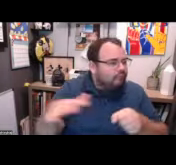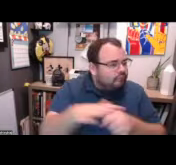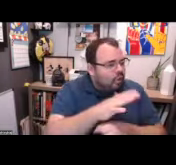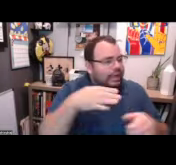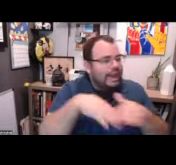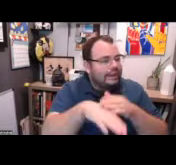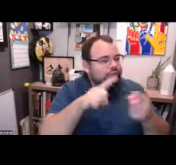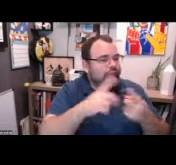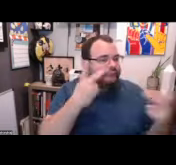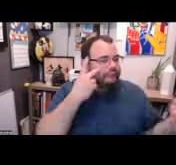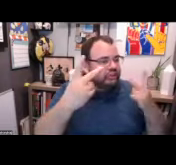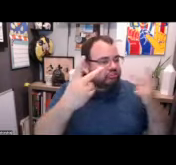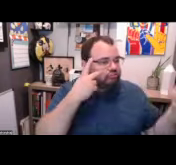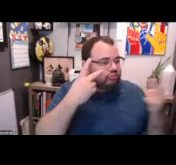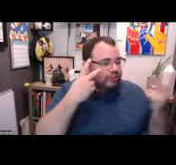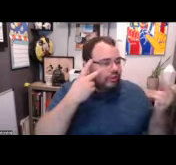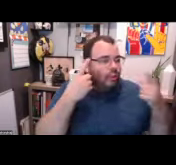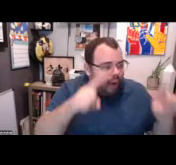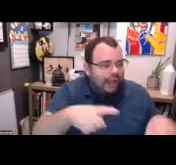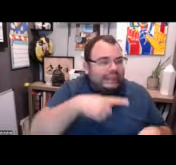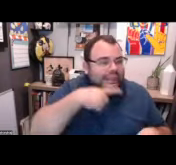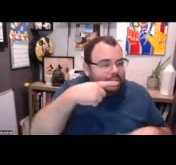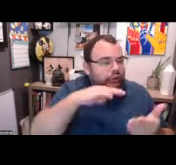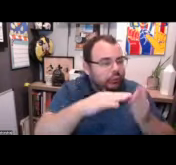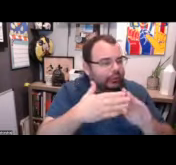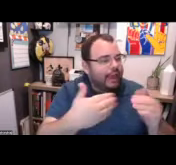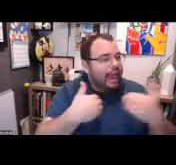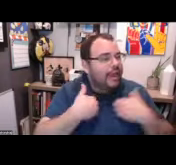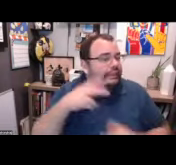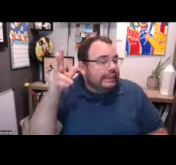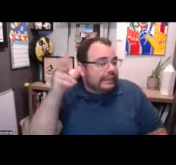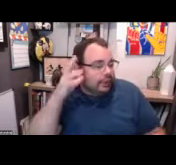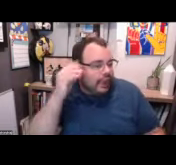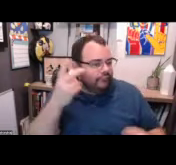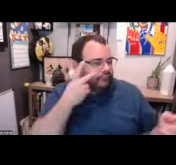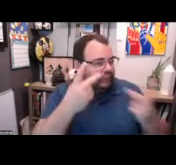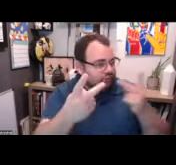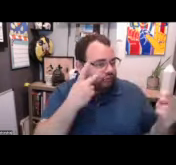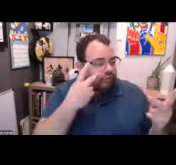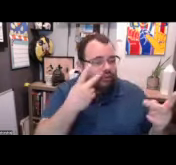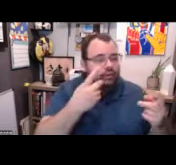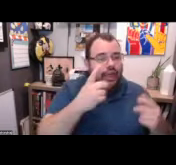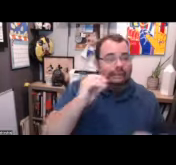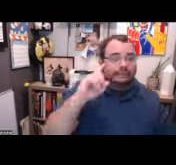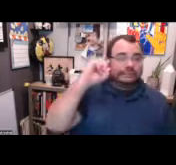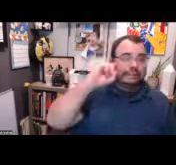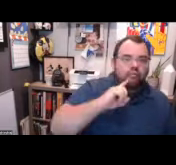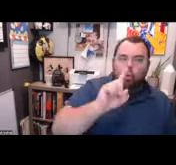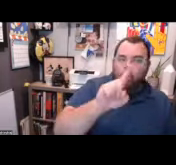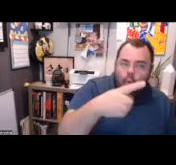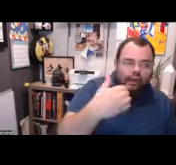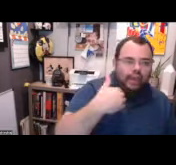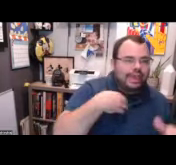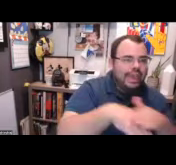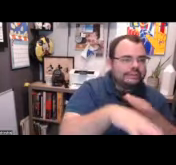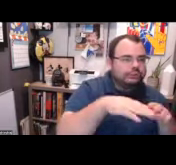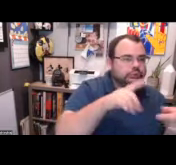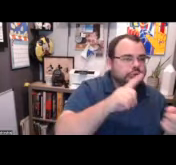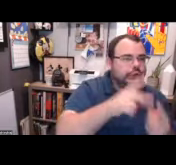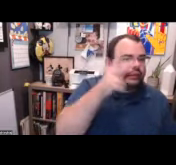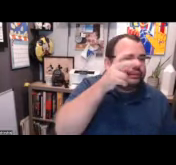to master language with a cochlear implant. But ASL is a fully visual language and it's fully